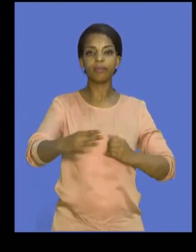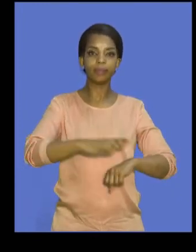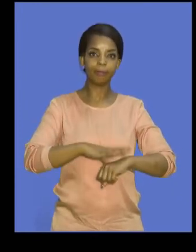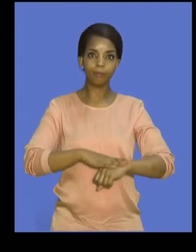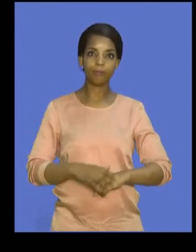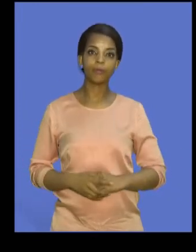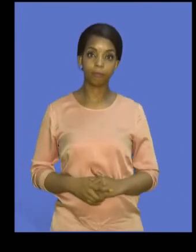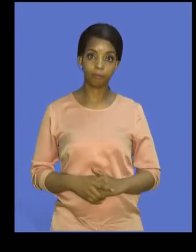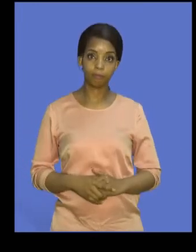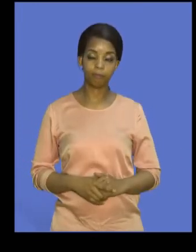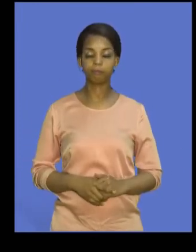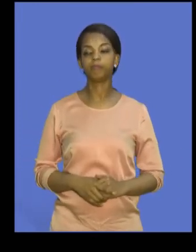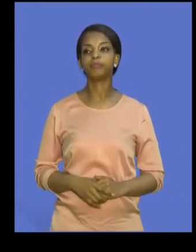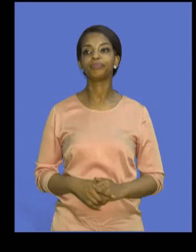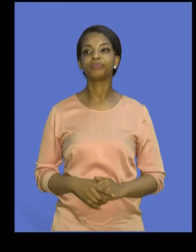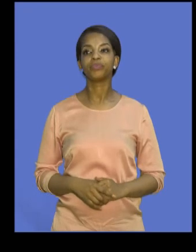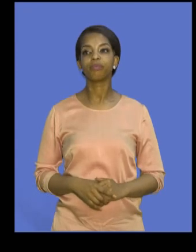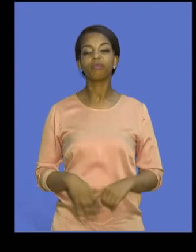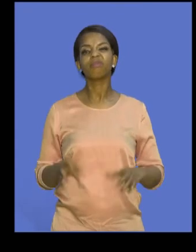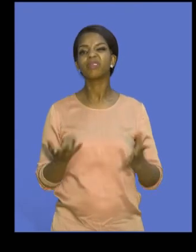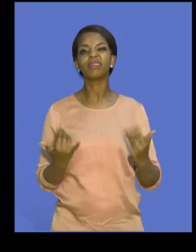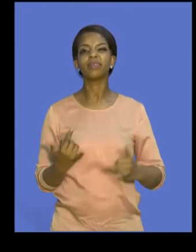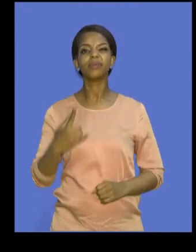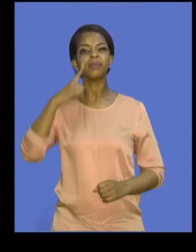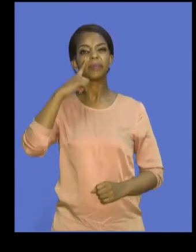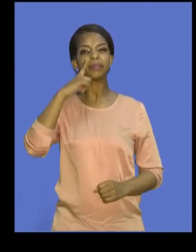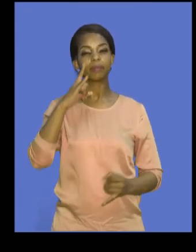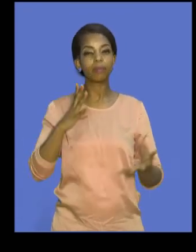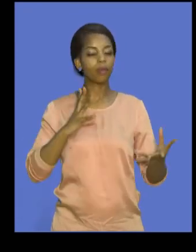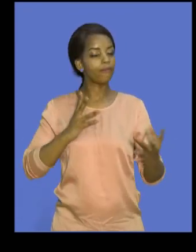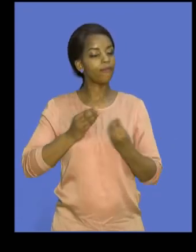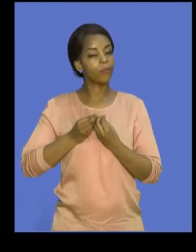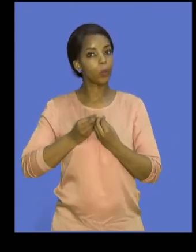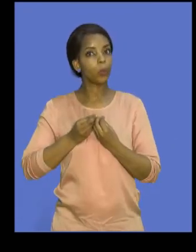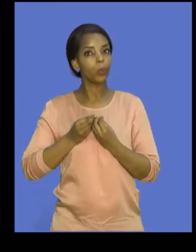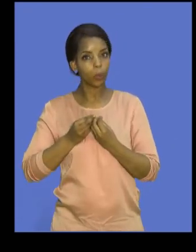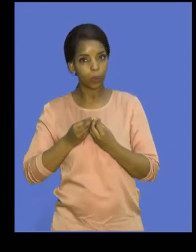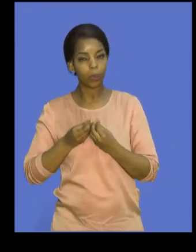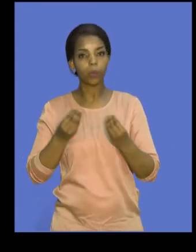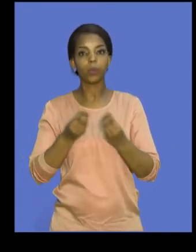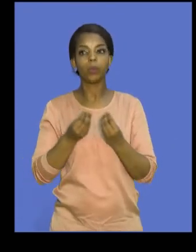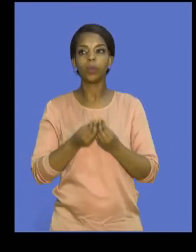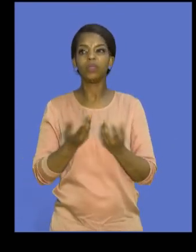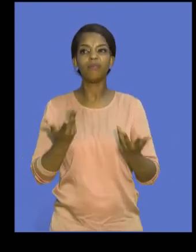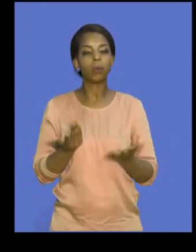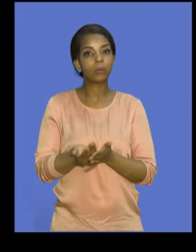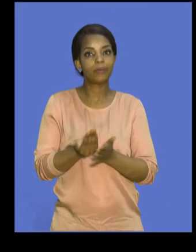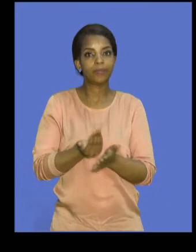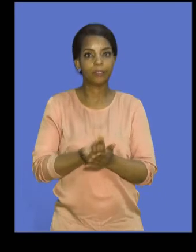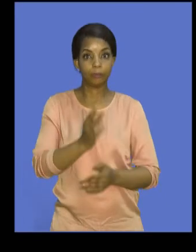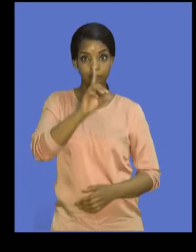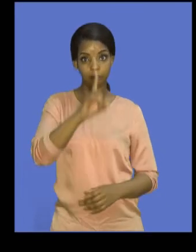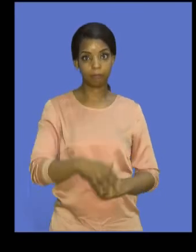growth? Now, let's just explore a few savings values here.